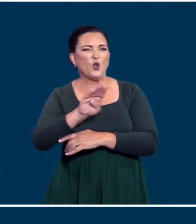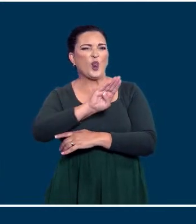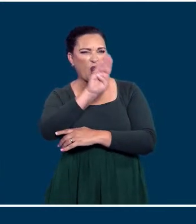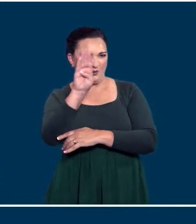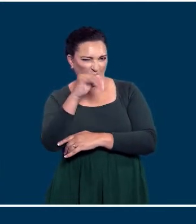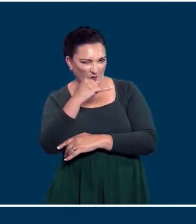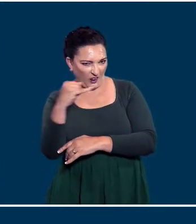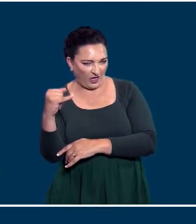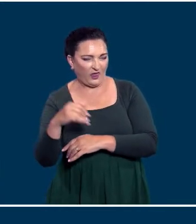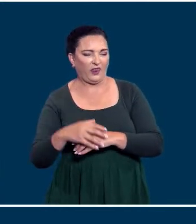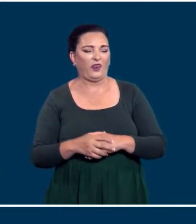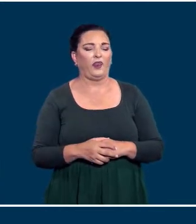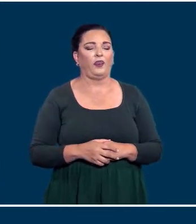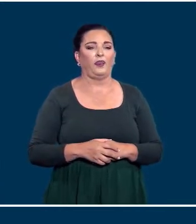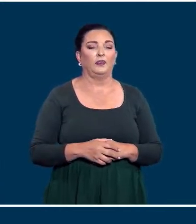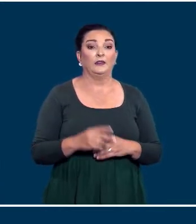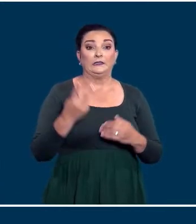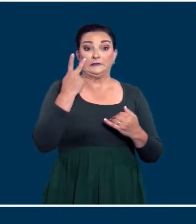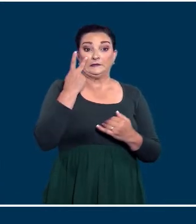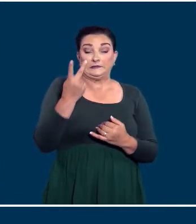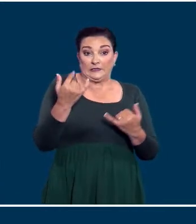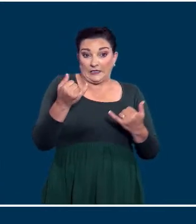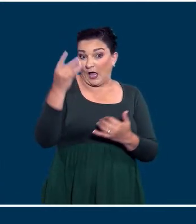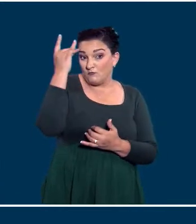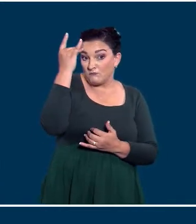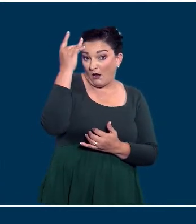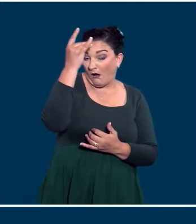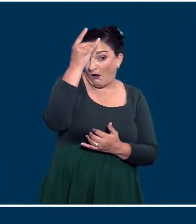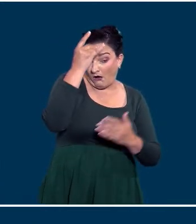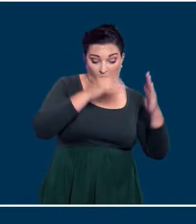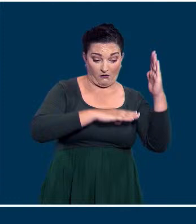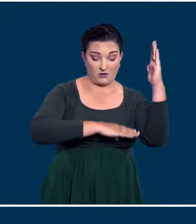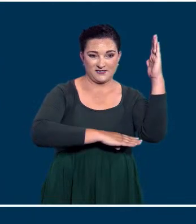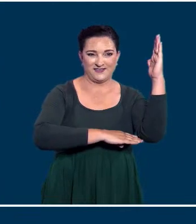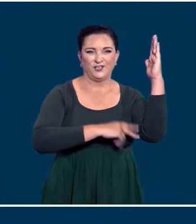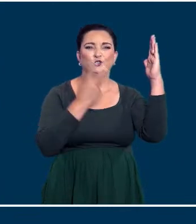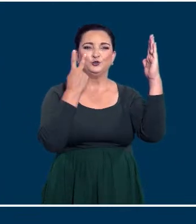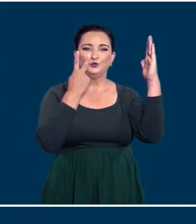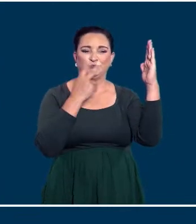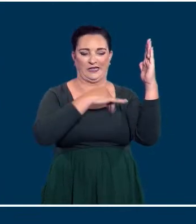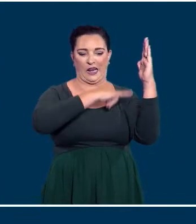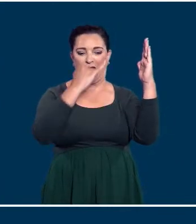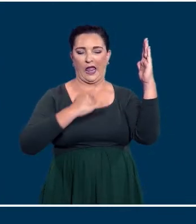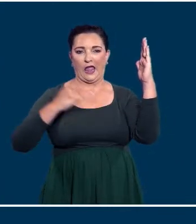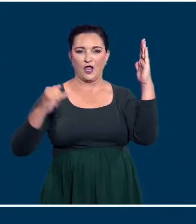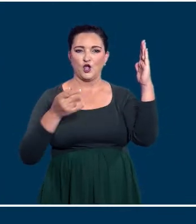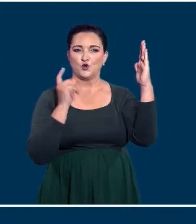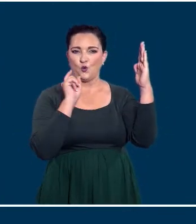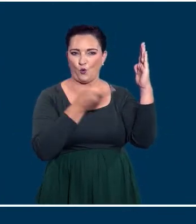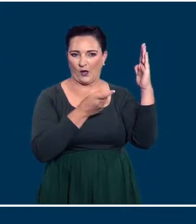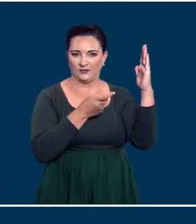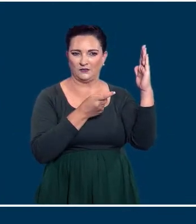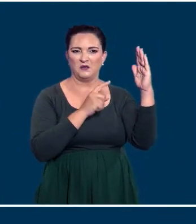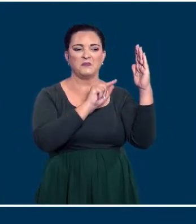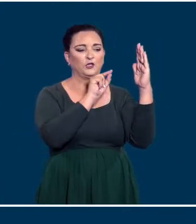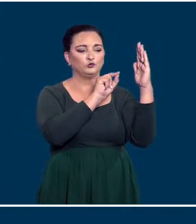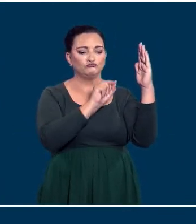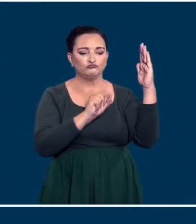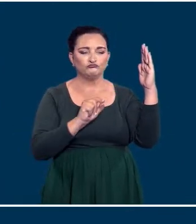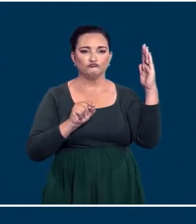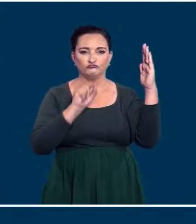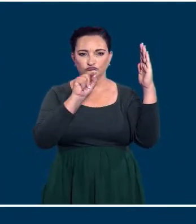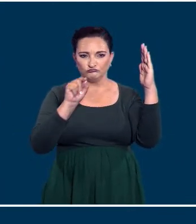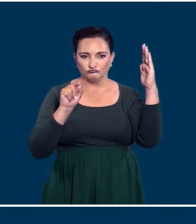now, you get the March outcomes, which is the white line, and the dotted line going forward.